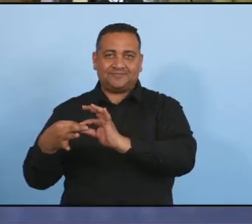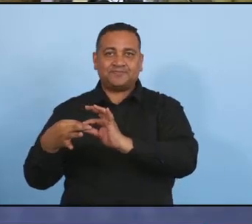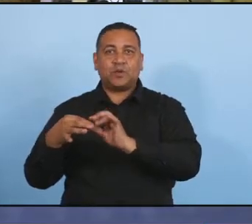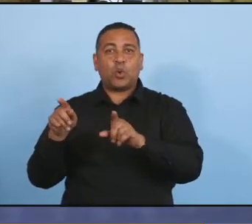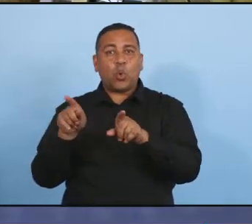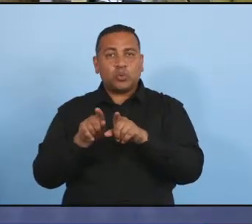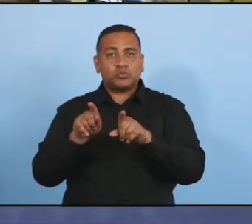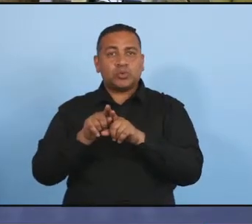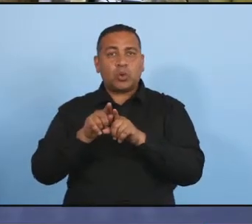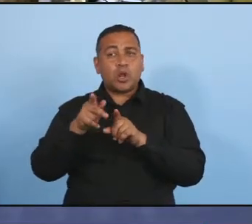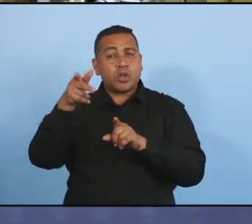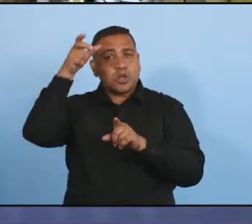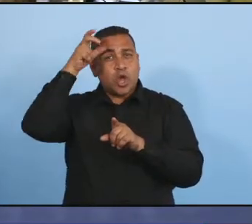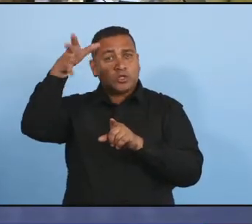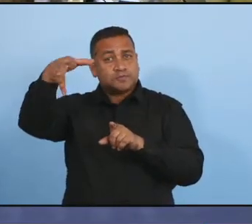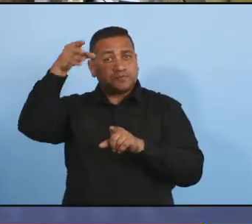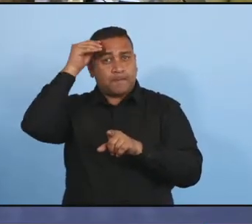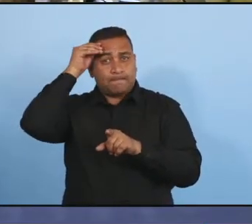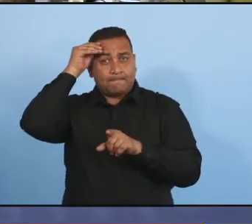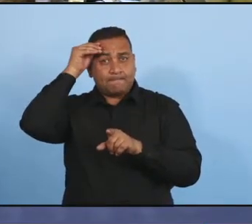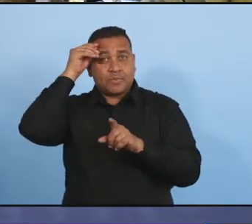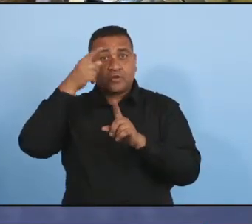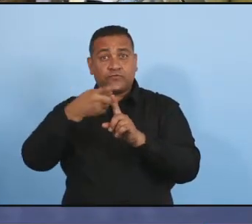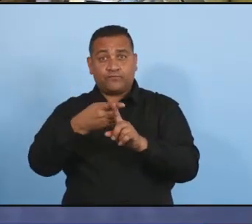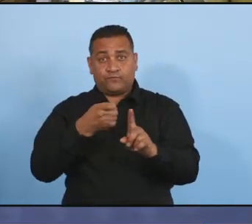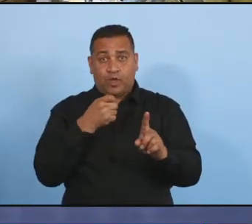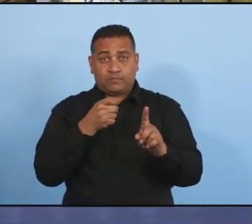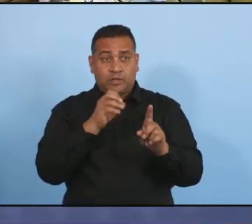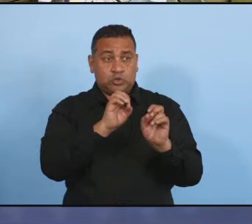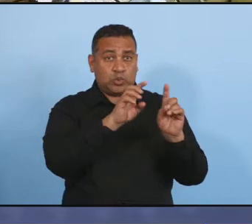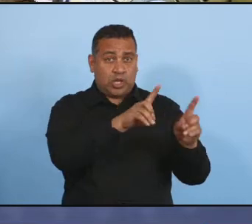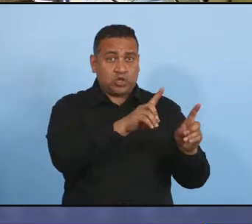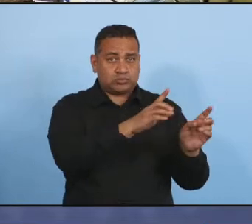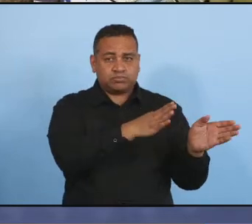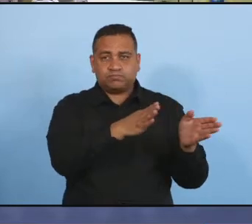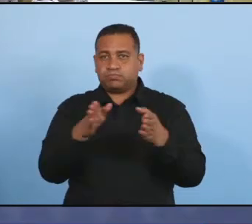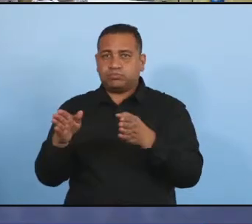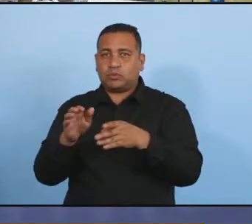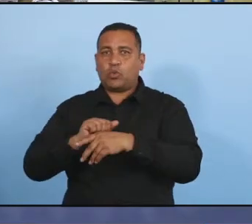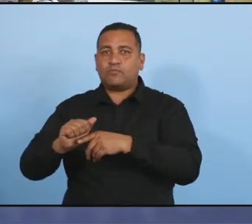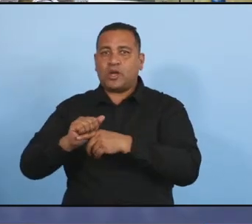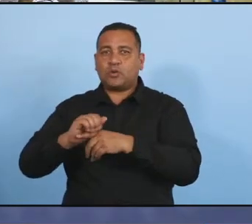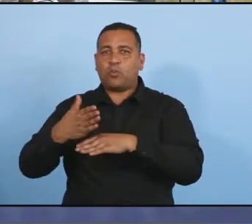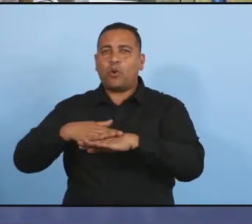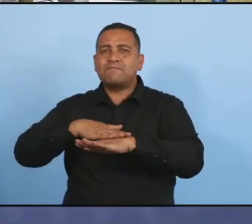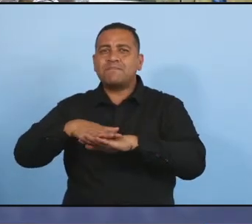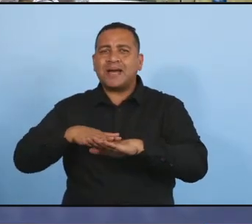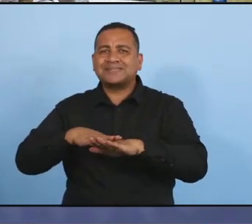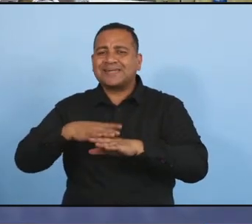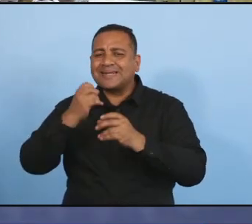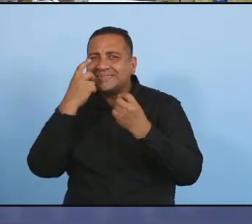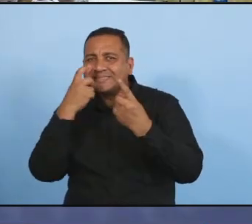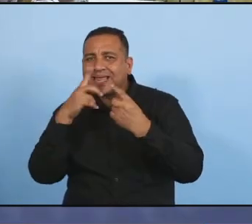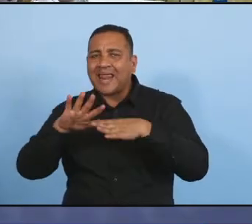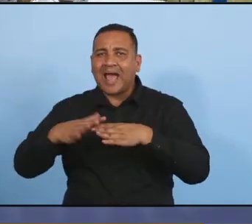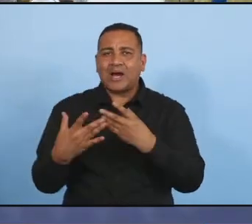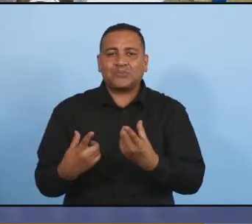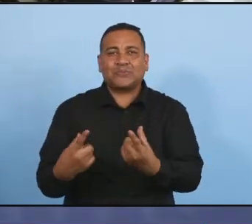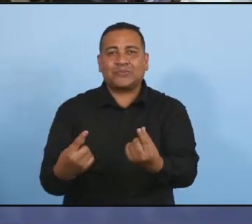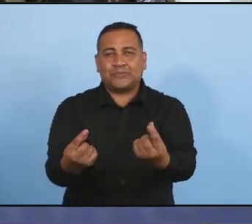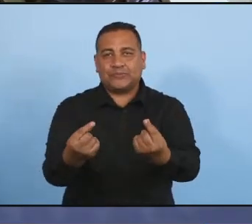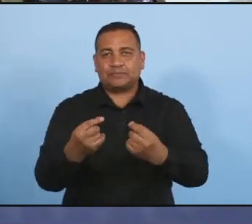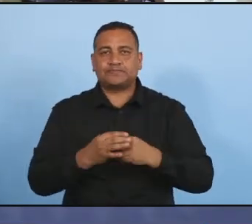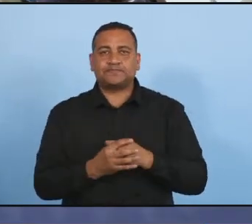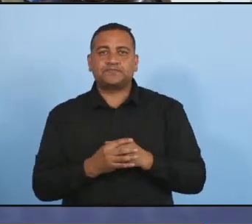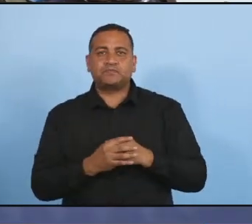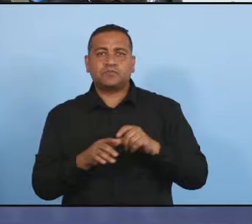from there, he's going to the company in a way he learned also the basic from the company, the things that he needs to do every day. Oh wow. And after